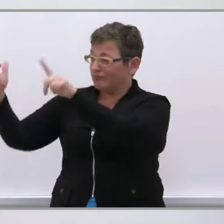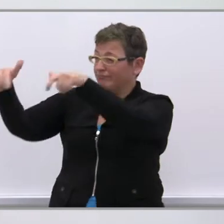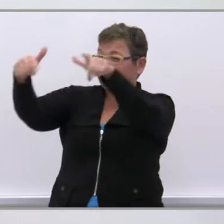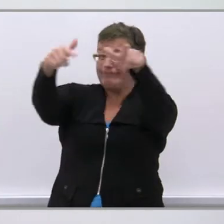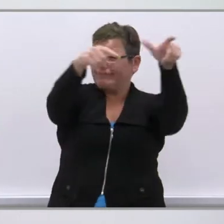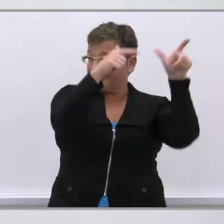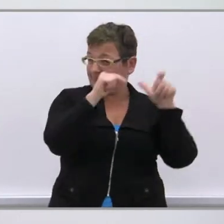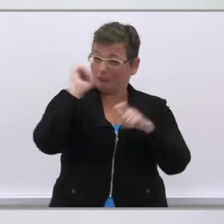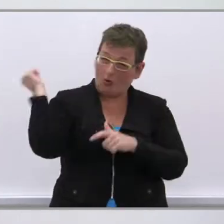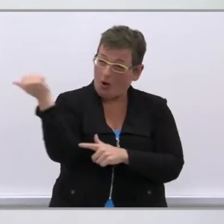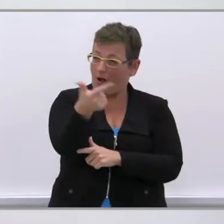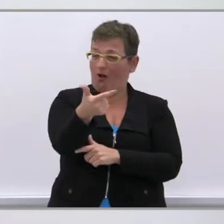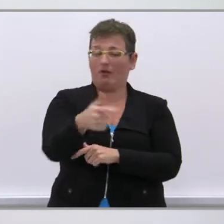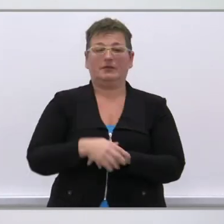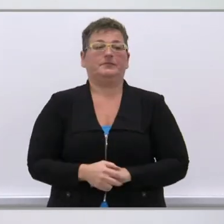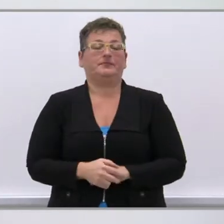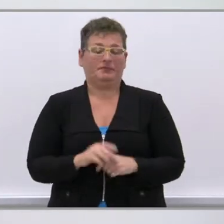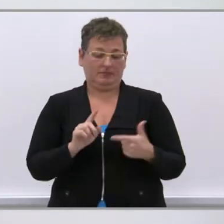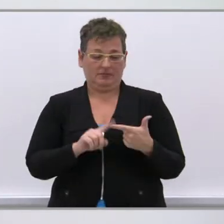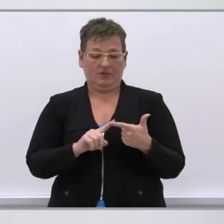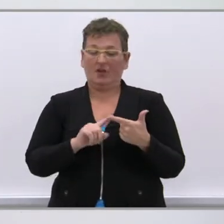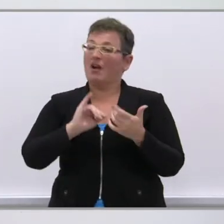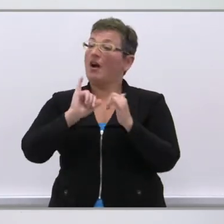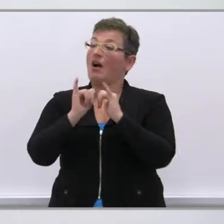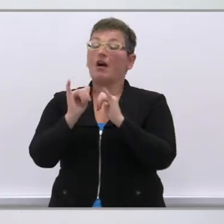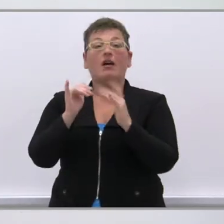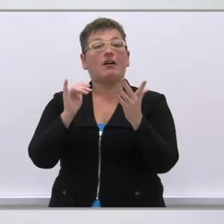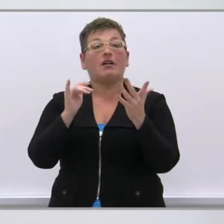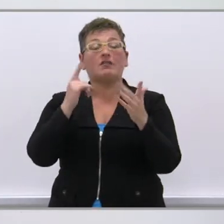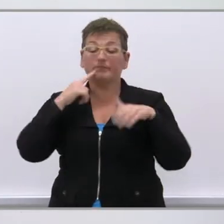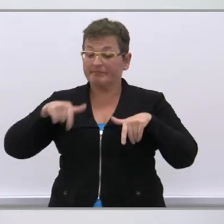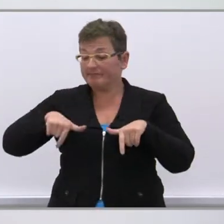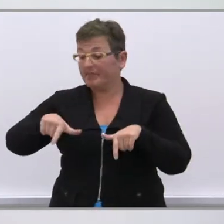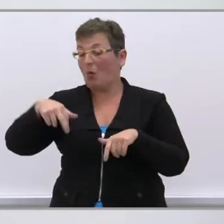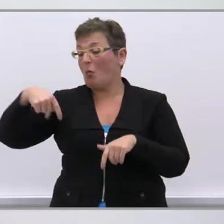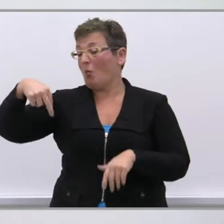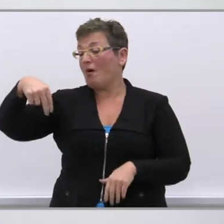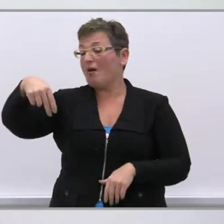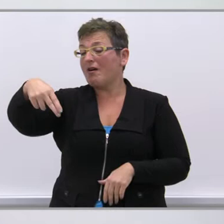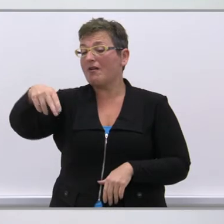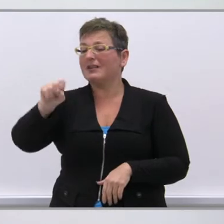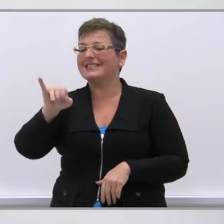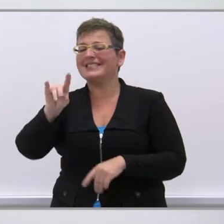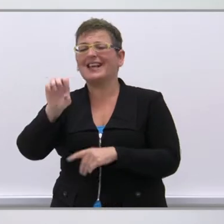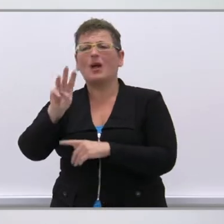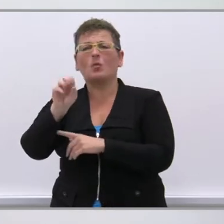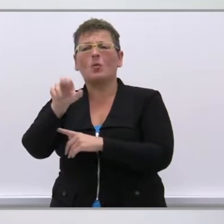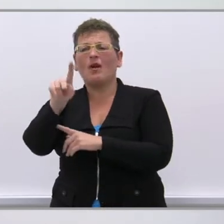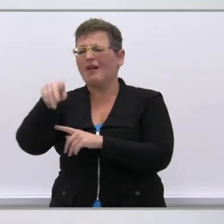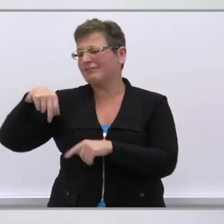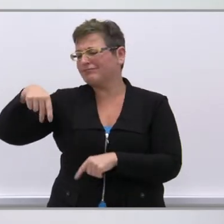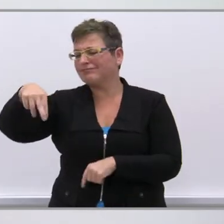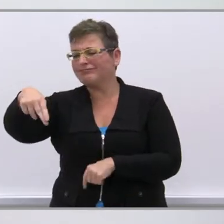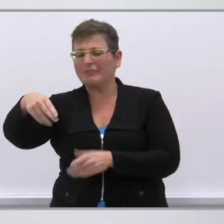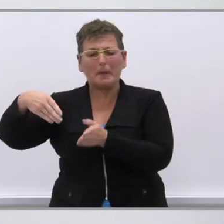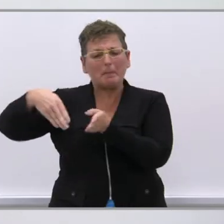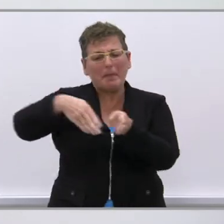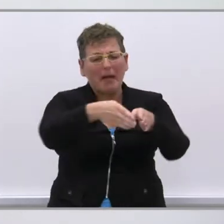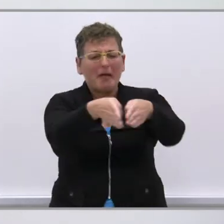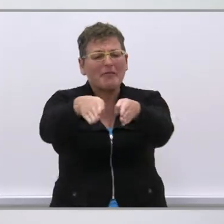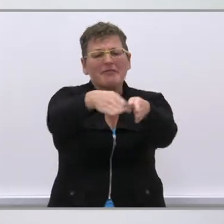all pedestrian rights of way, such as sidewalks, crosswalks, paths,